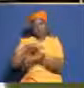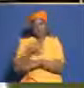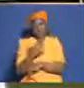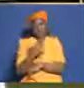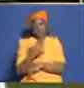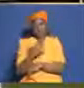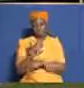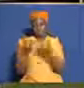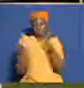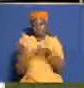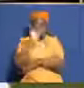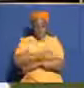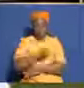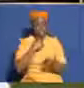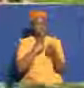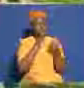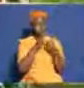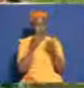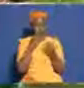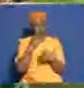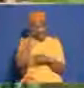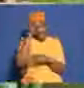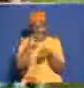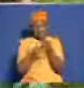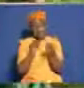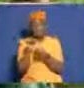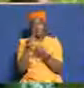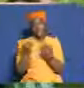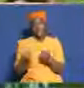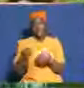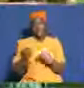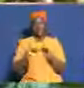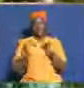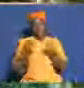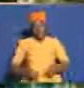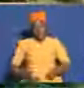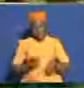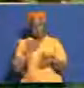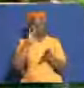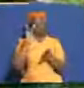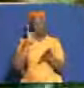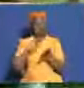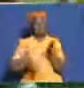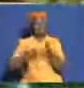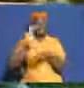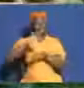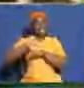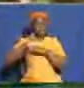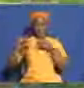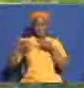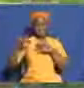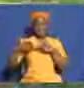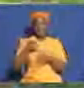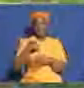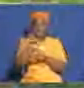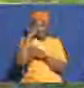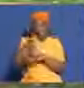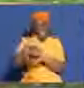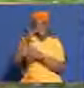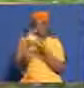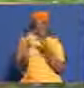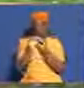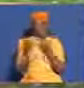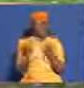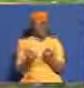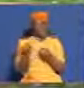to the parents about these teenage pregnancies. Chibesa said the church has been alarmed by high number of schoolgirls being impregnated by